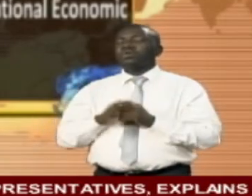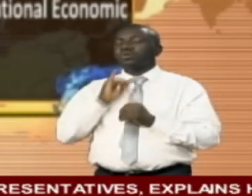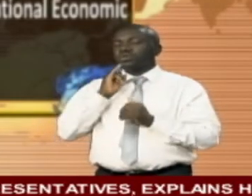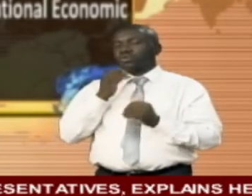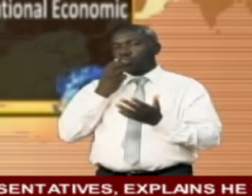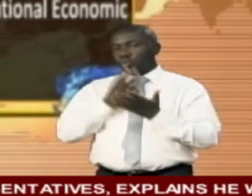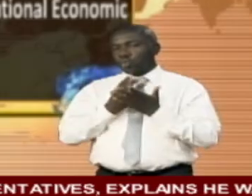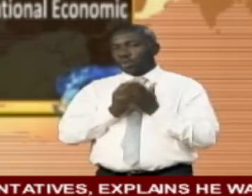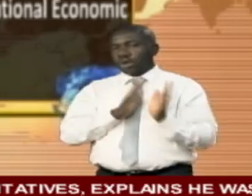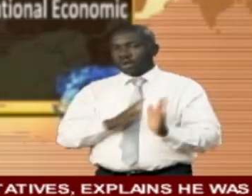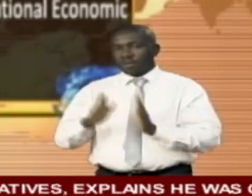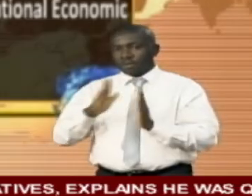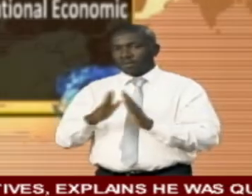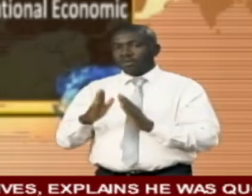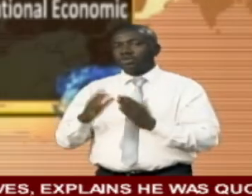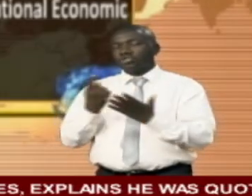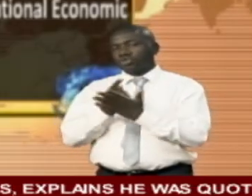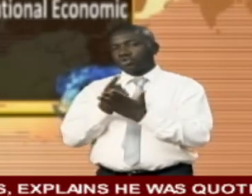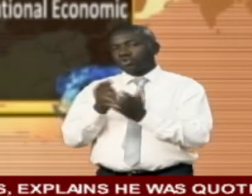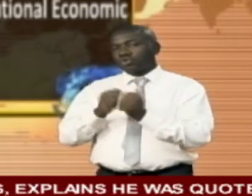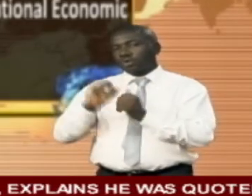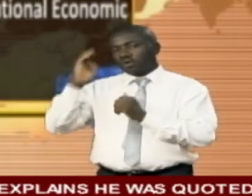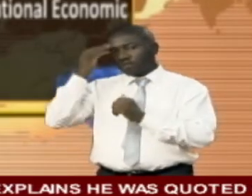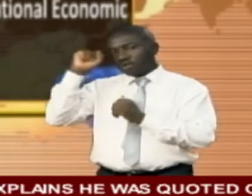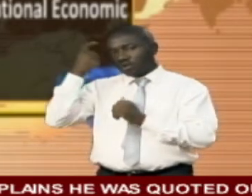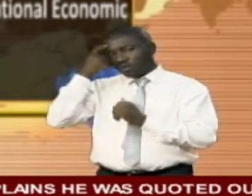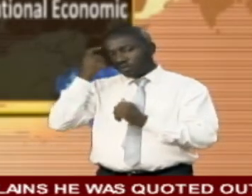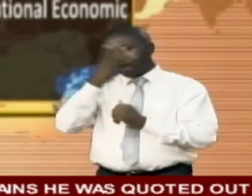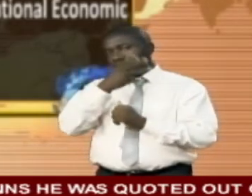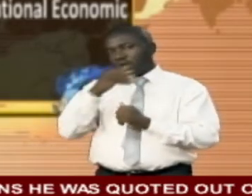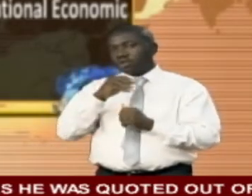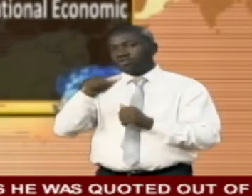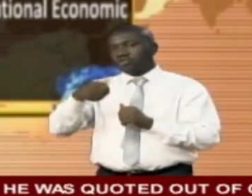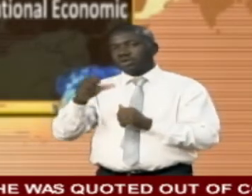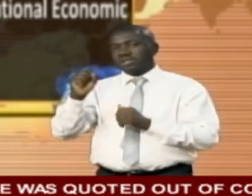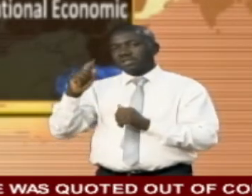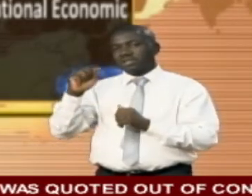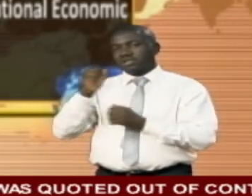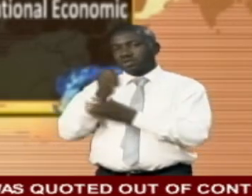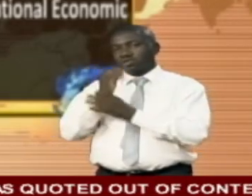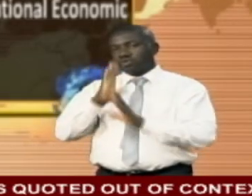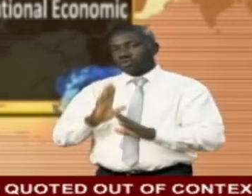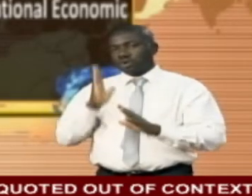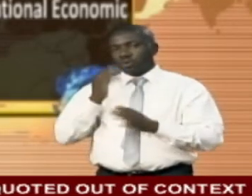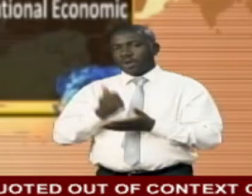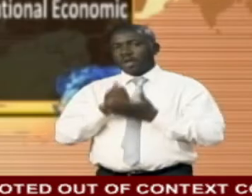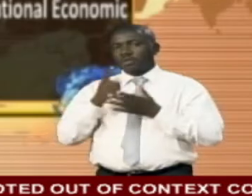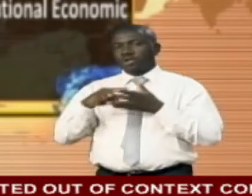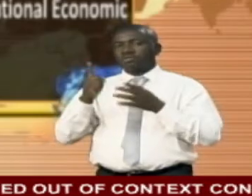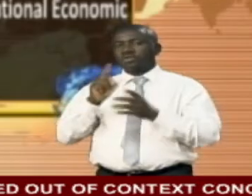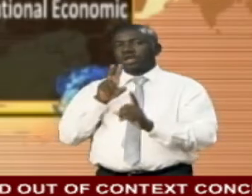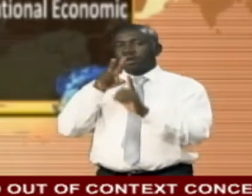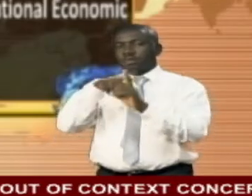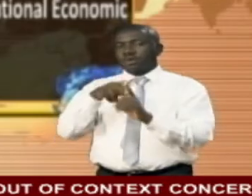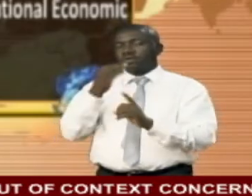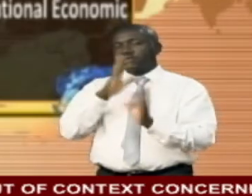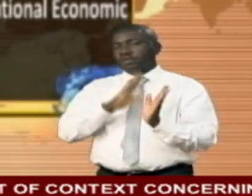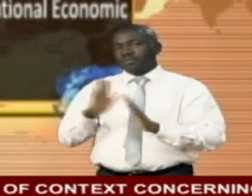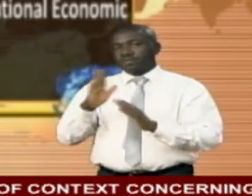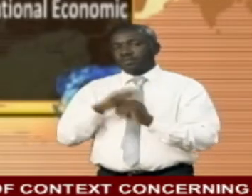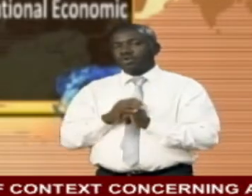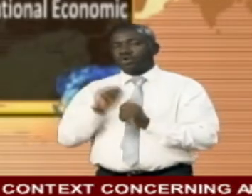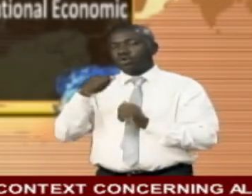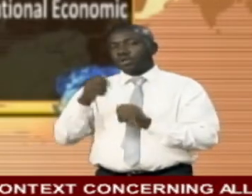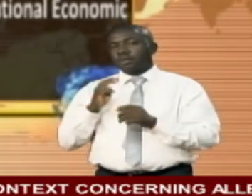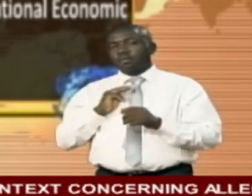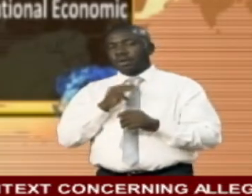noting that interactions between the federal government and stakeholders would aid a smooth implementation of the plan. Kalun and other members of the